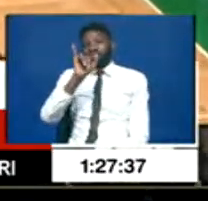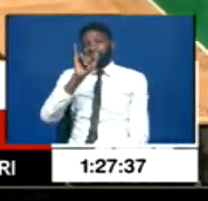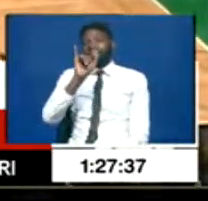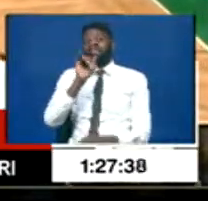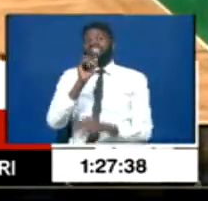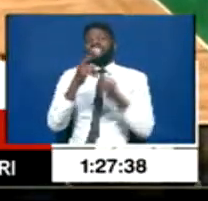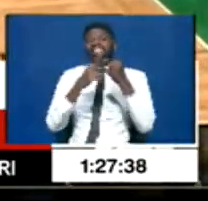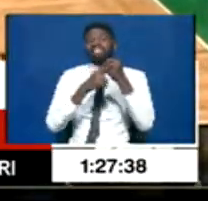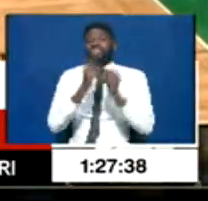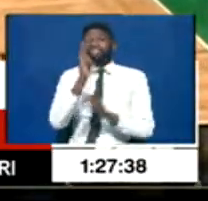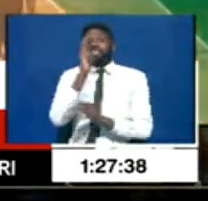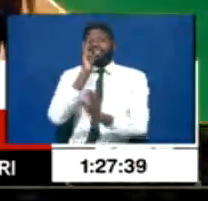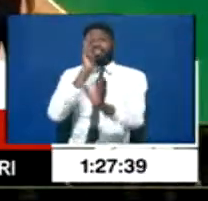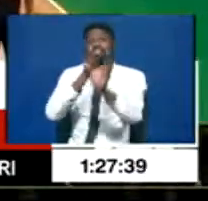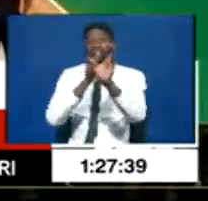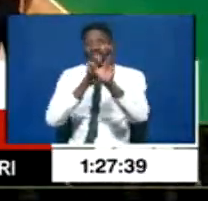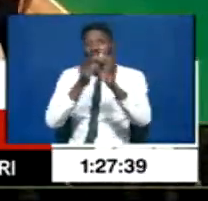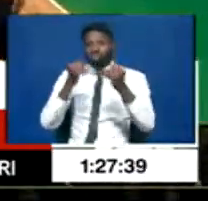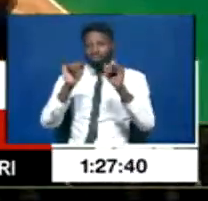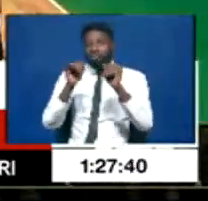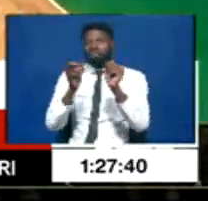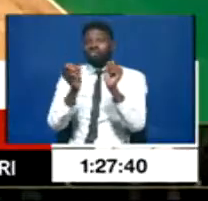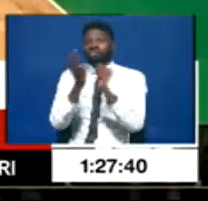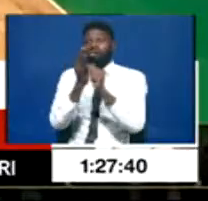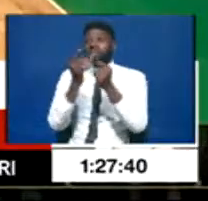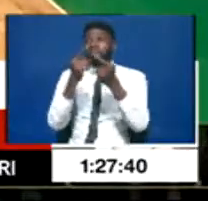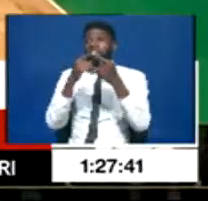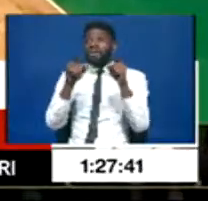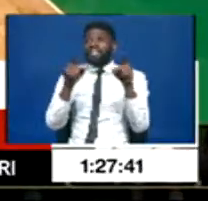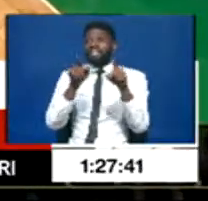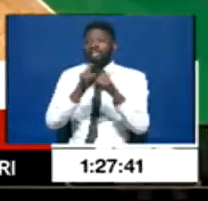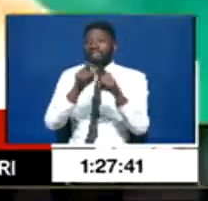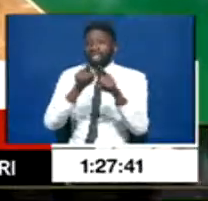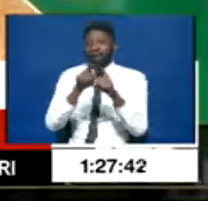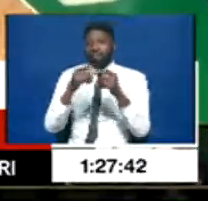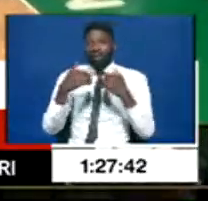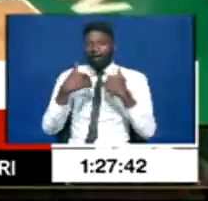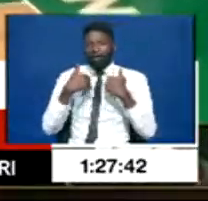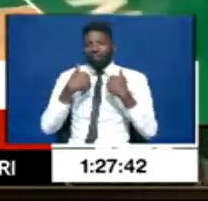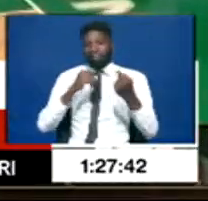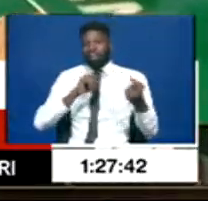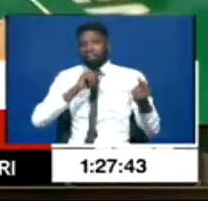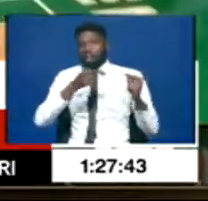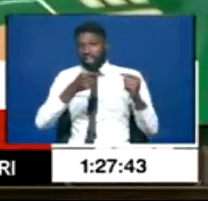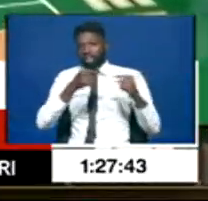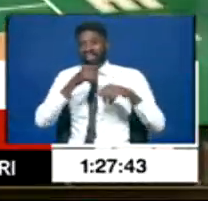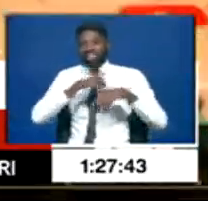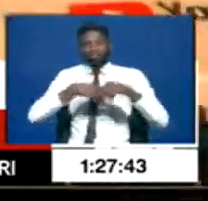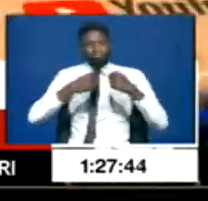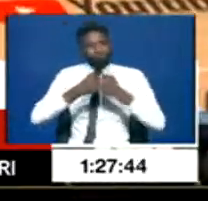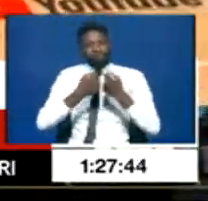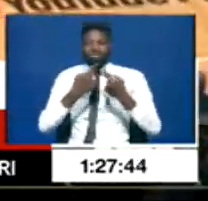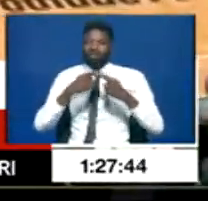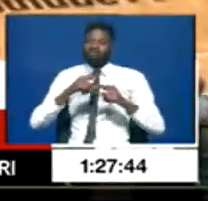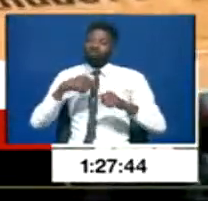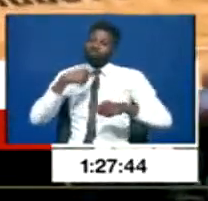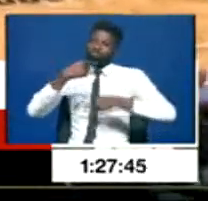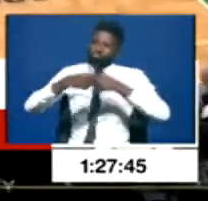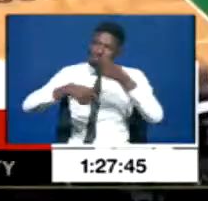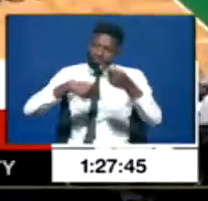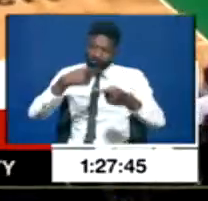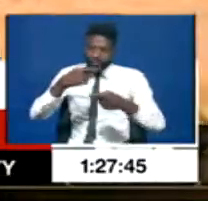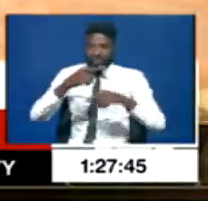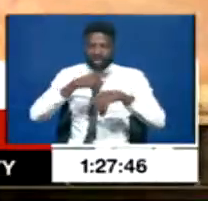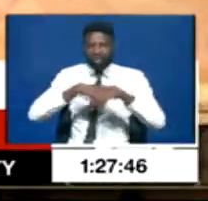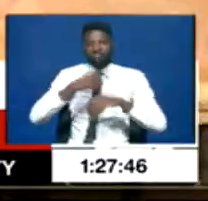14 attempts and did not appear troubled by a left foot injury sustained in the Game 3 of the best of seven